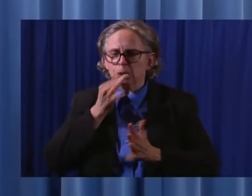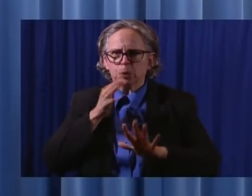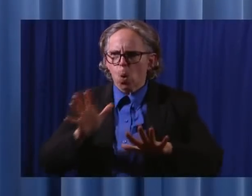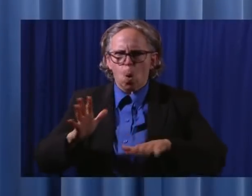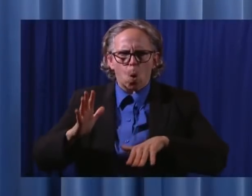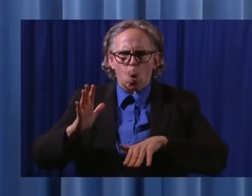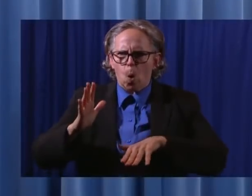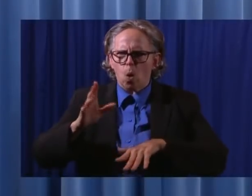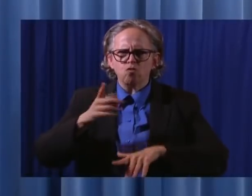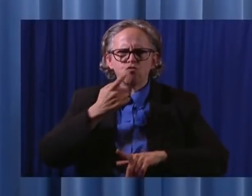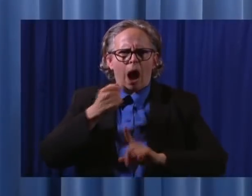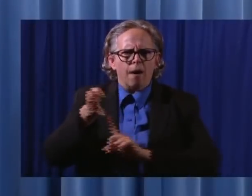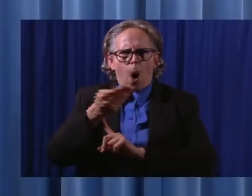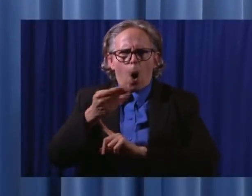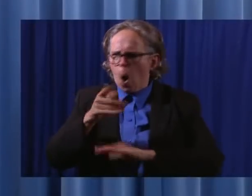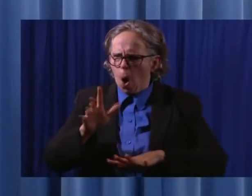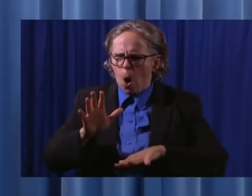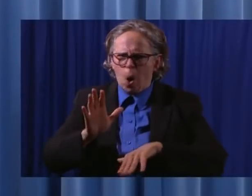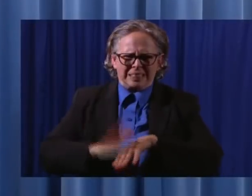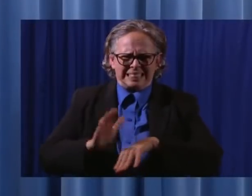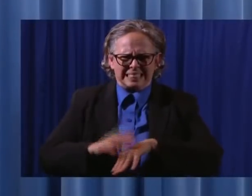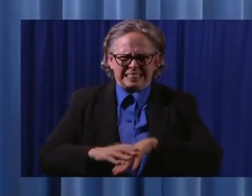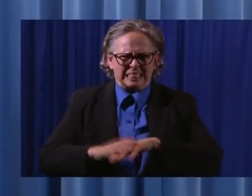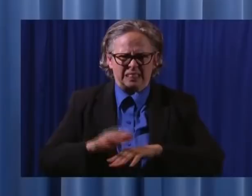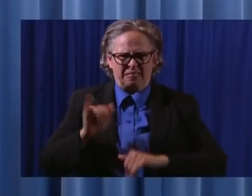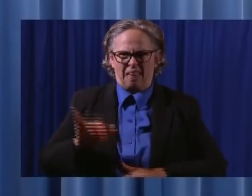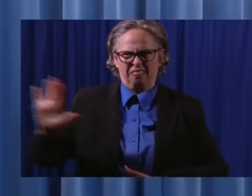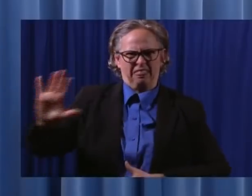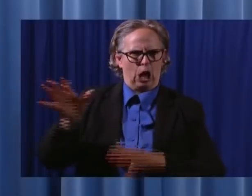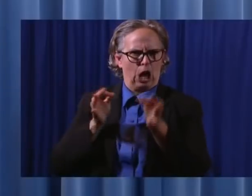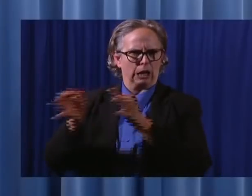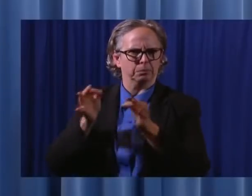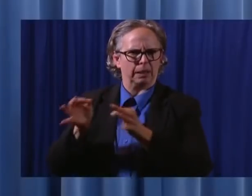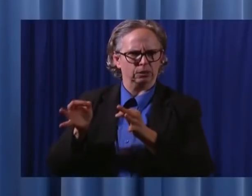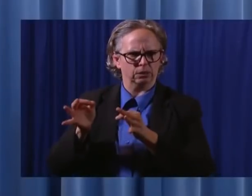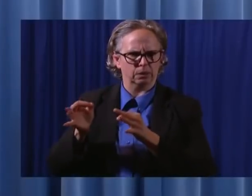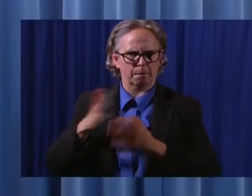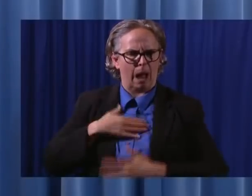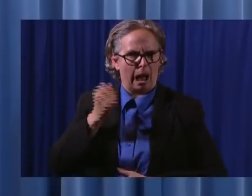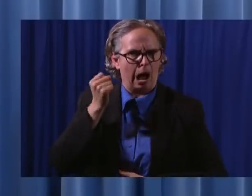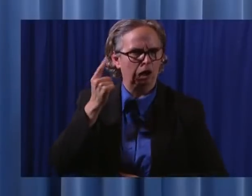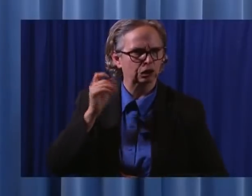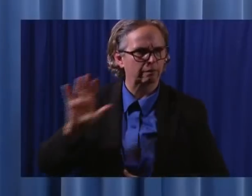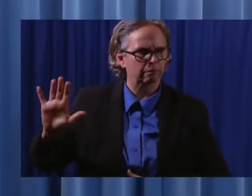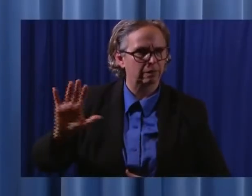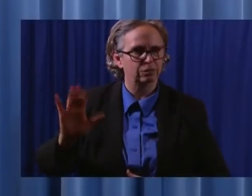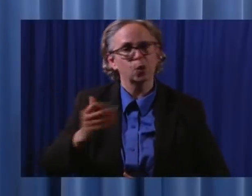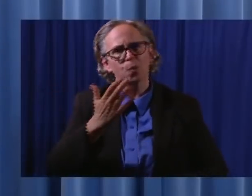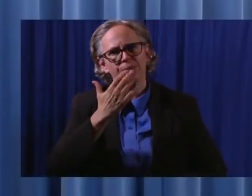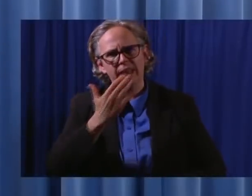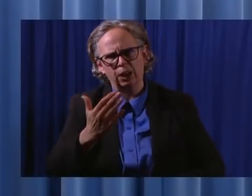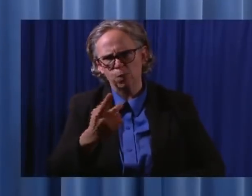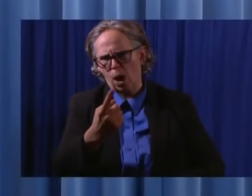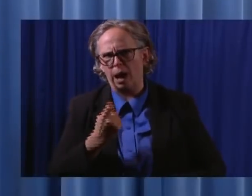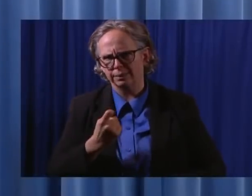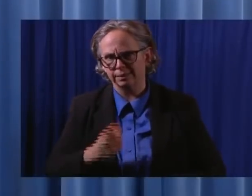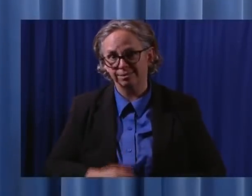flat. So that's the answer that they gave me. That's my understanding of what the facts are. Thank you.